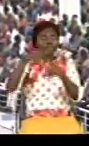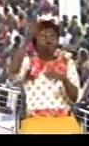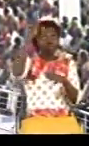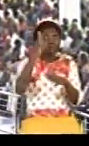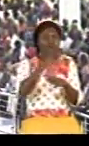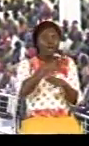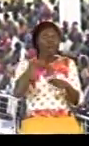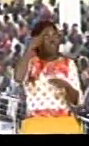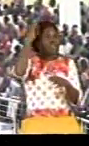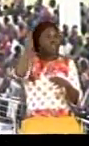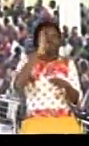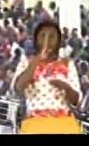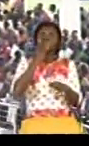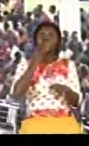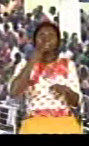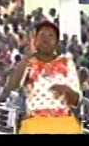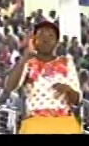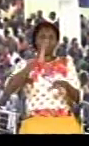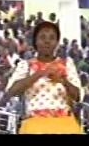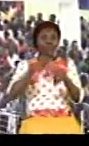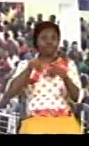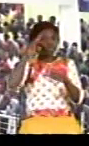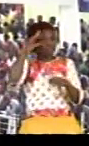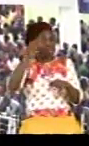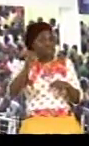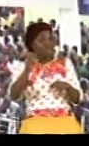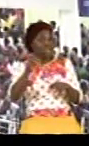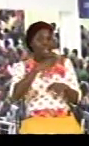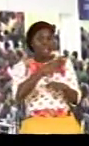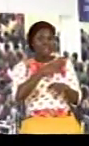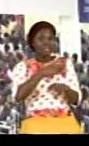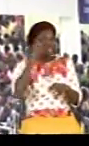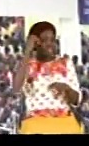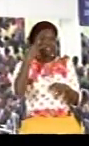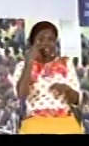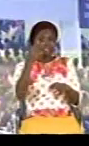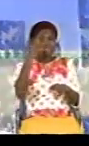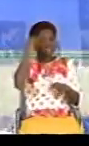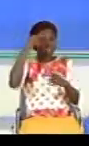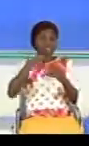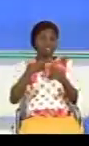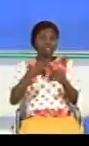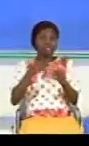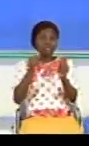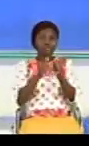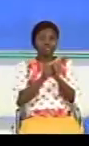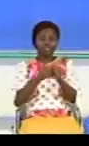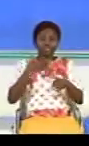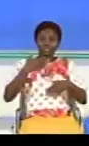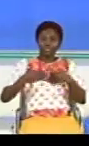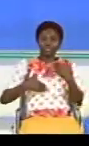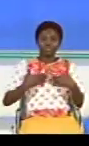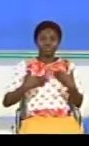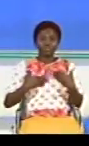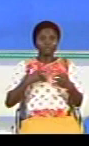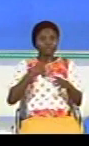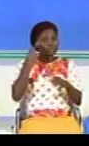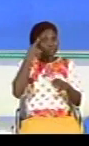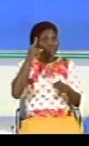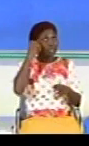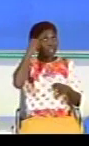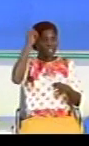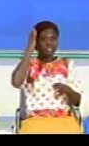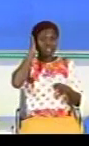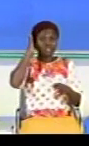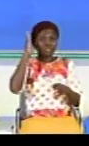unto him. He shall see his face with joy. For he will render unto